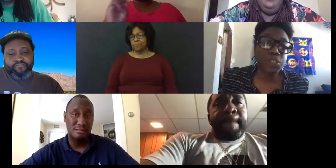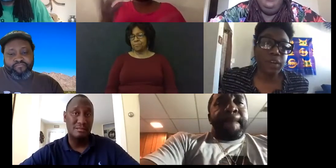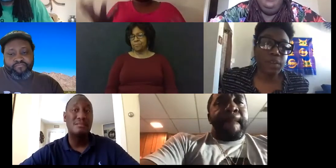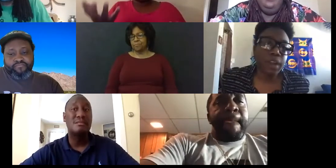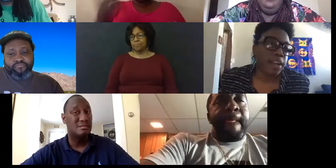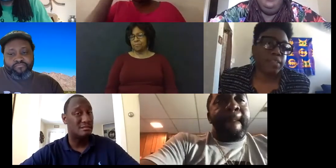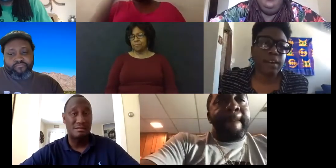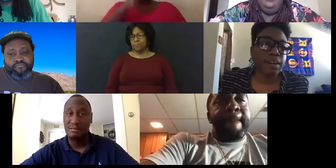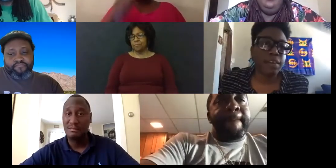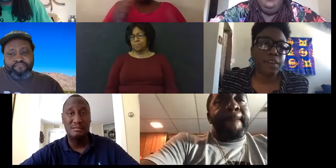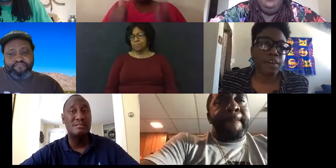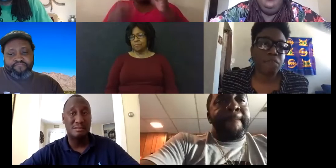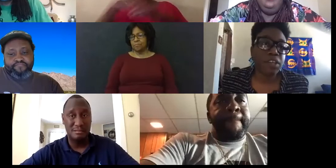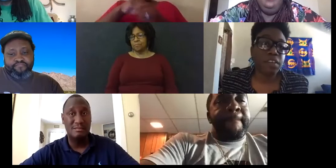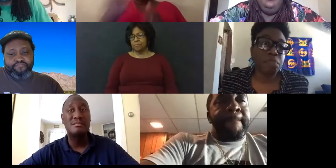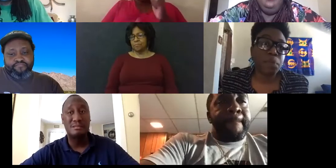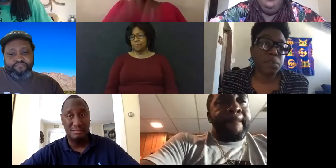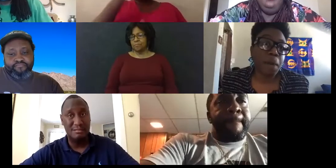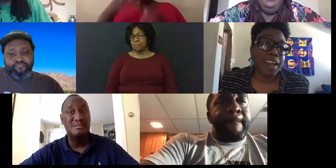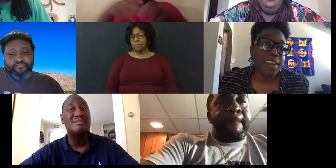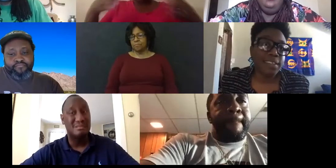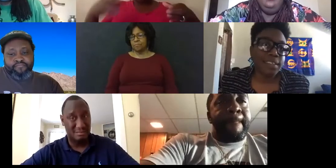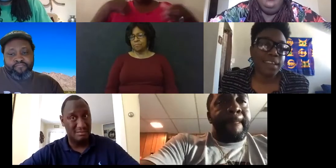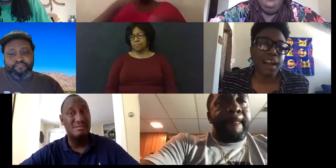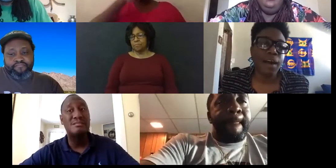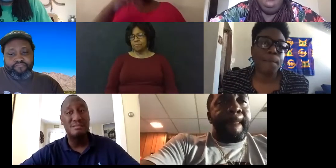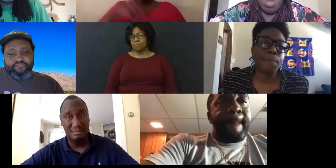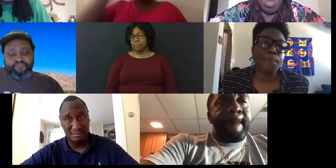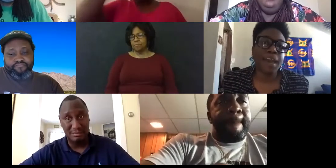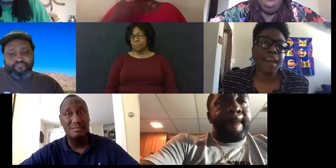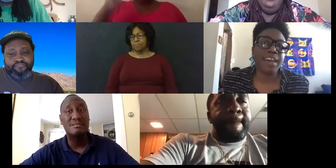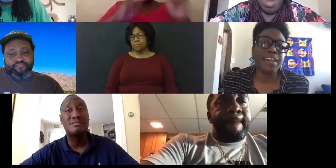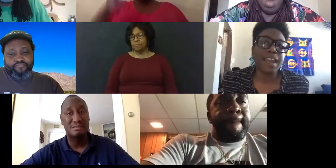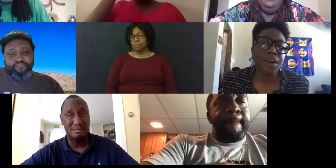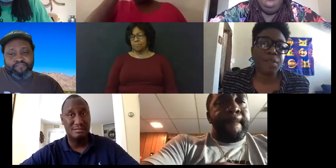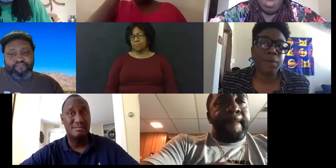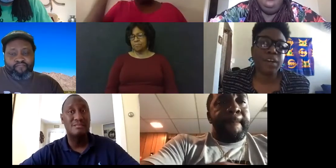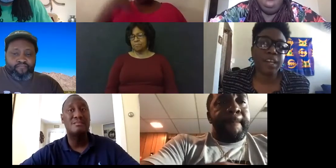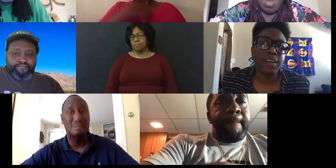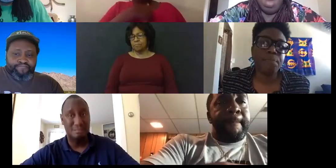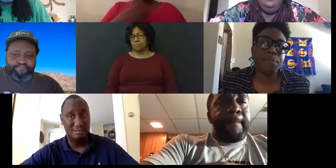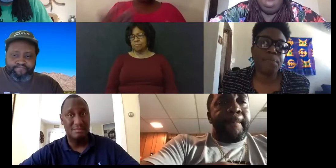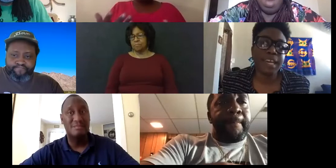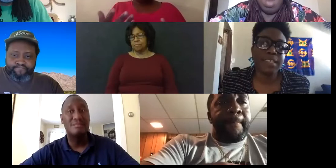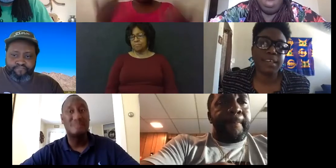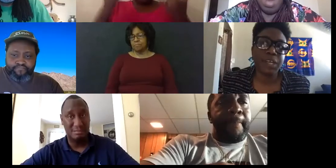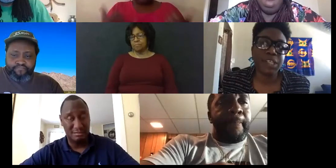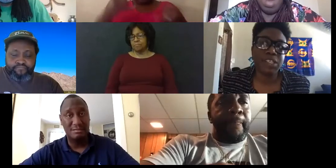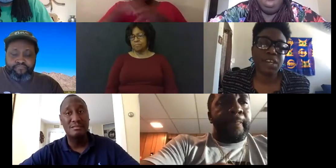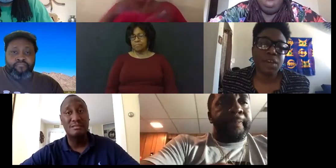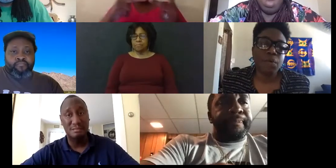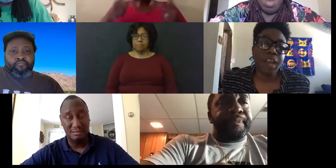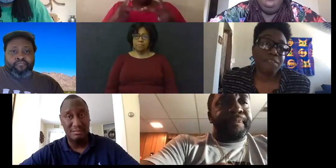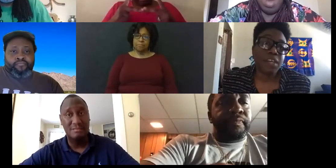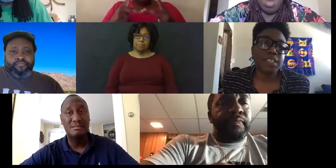not in the majority. We're not in the front of people's minds. And now that we're in a place to